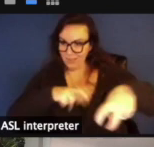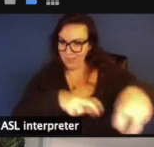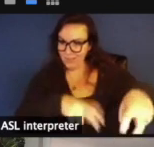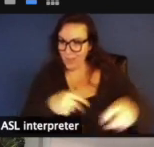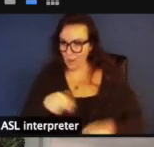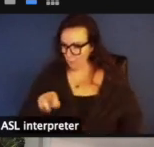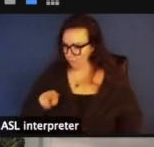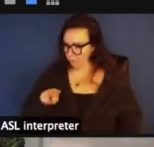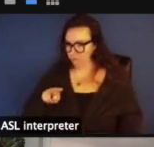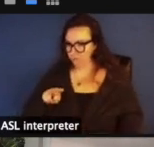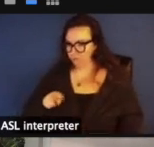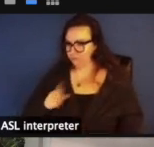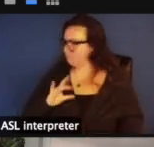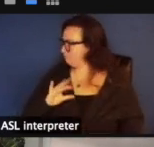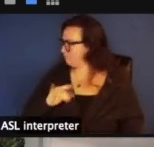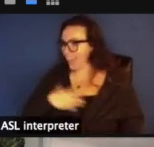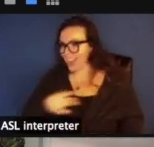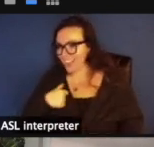inspired.